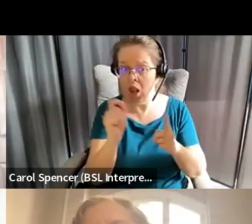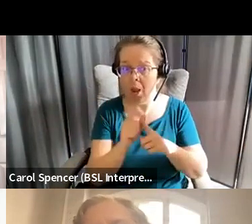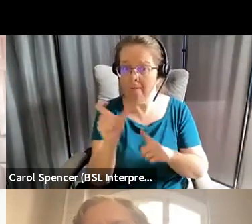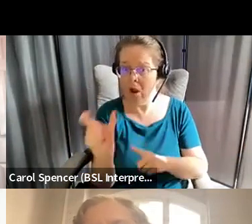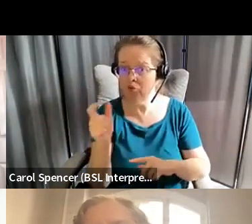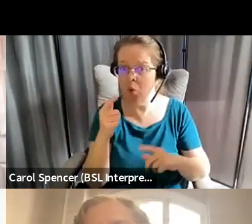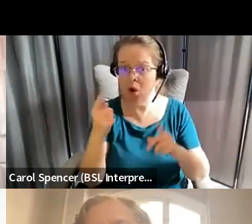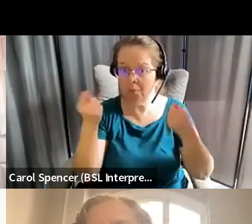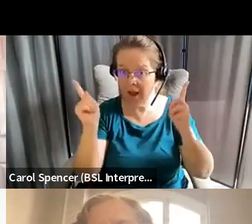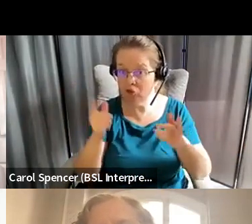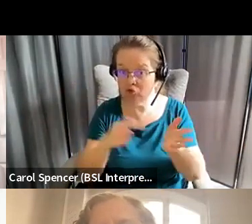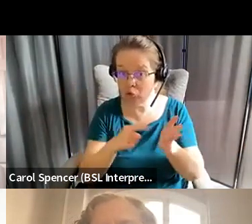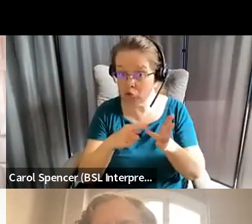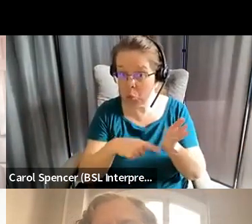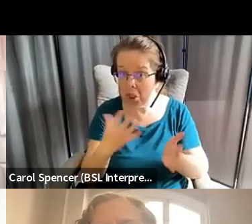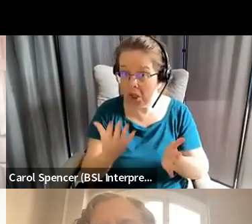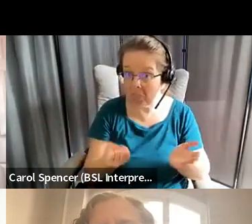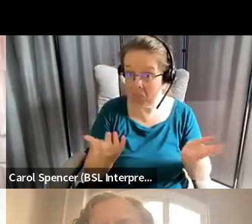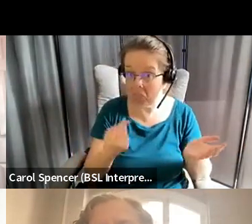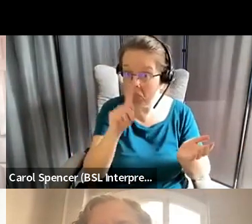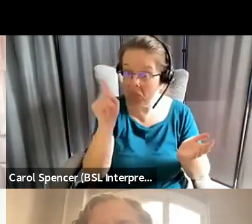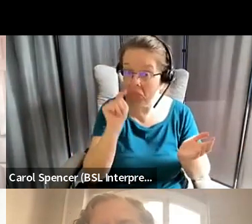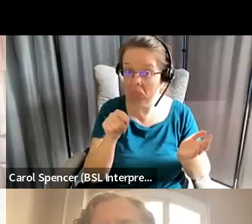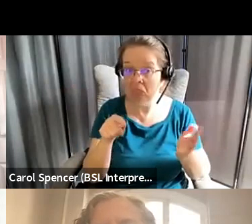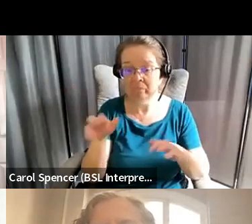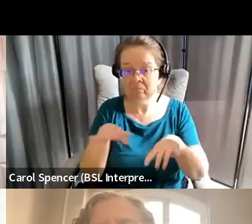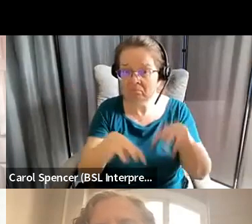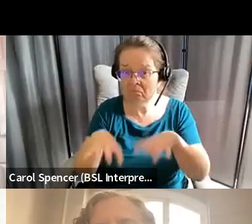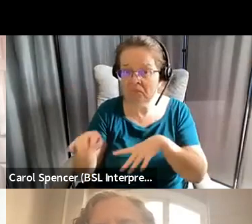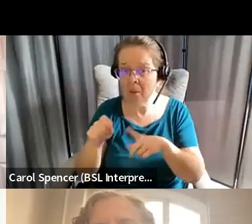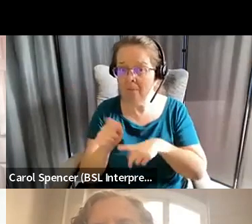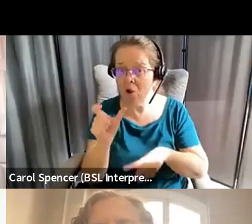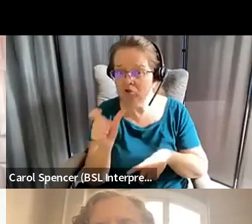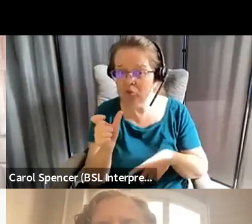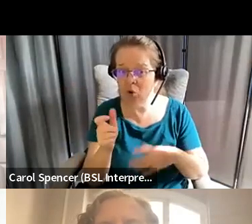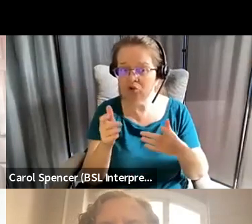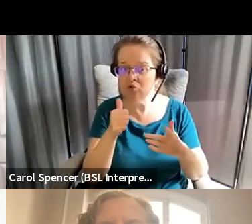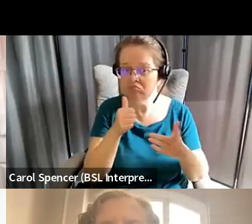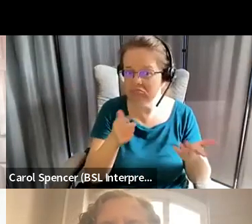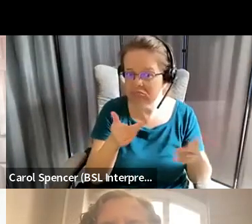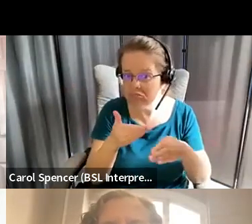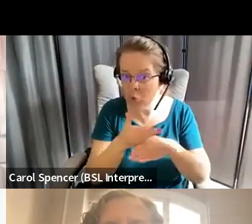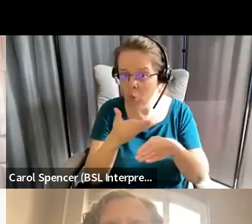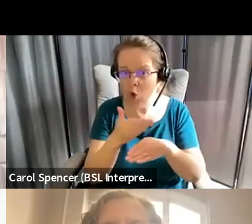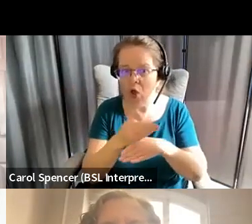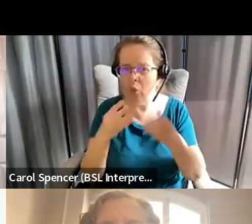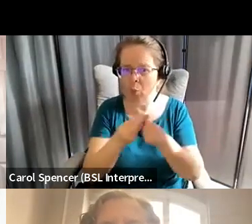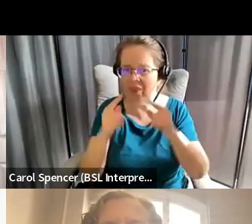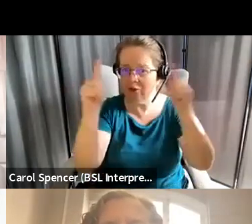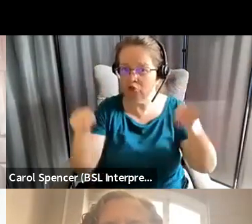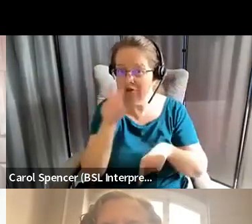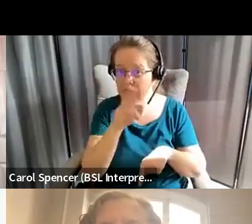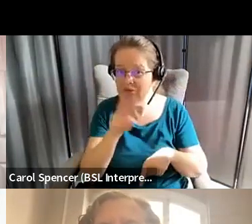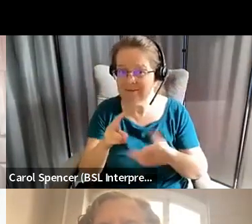and Sandi, like, how does entering passwords and using password managers work with screen readers? Do you want